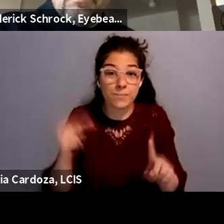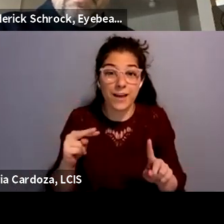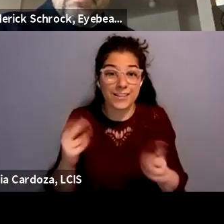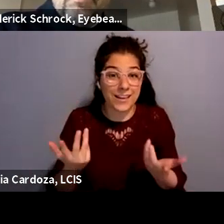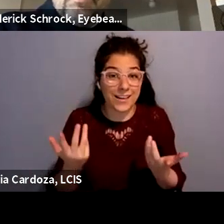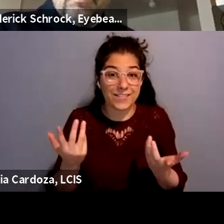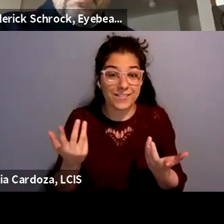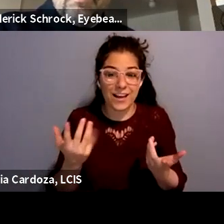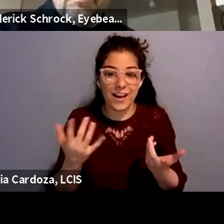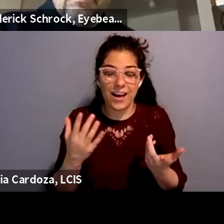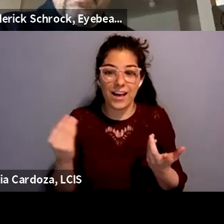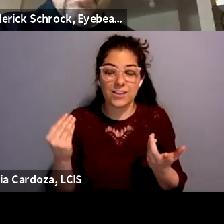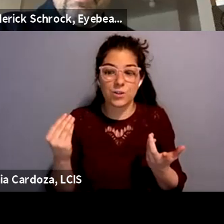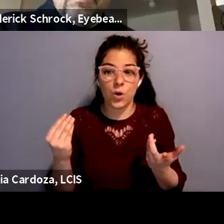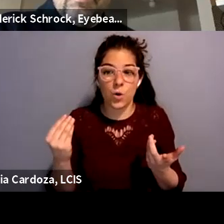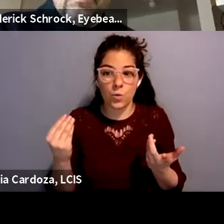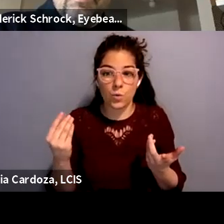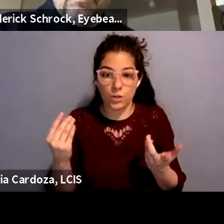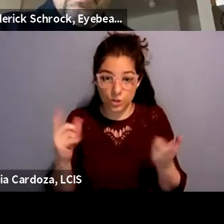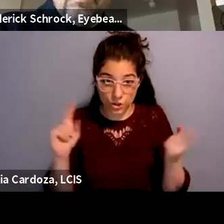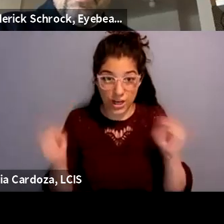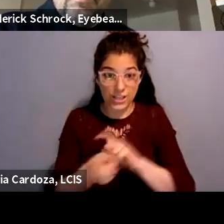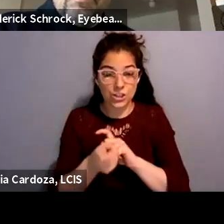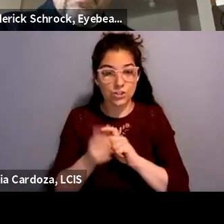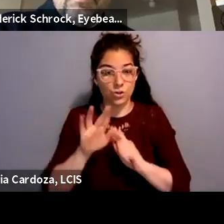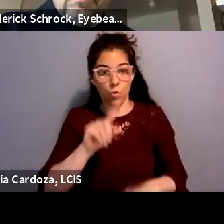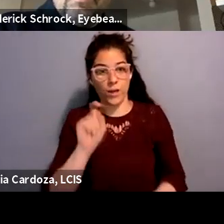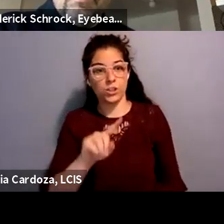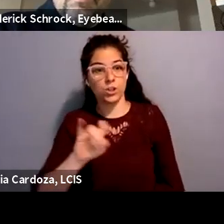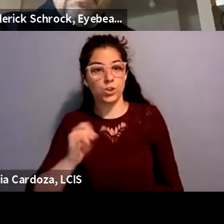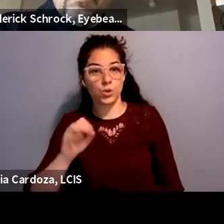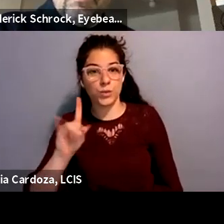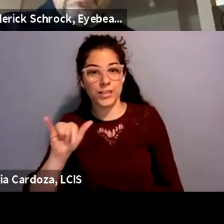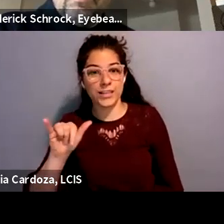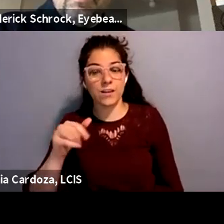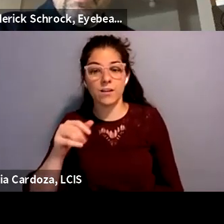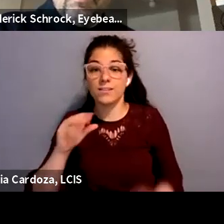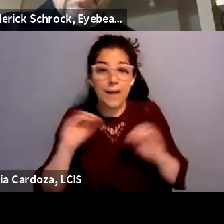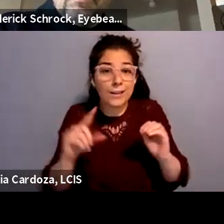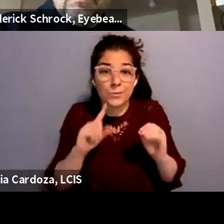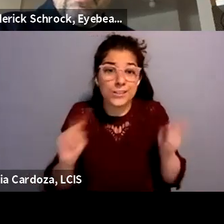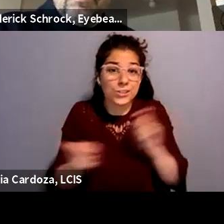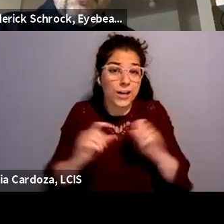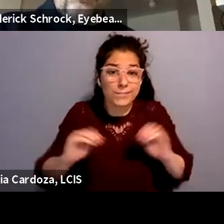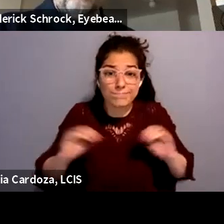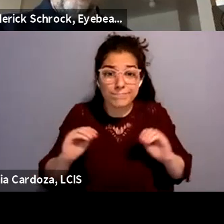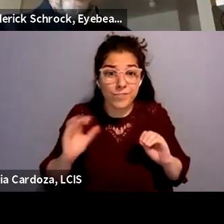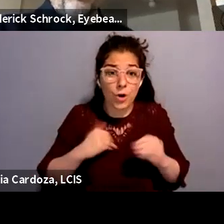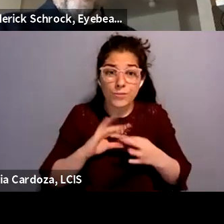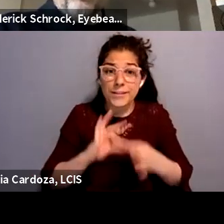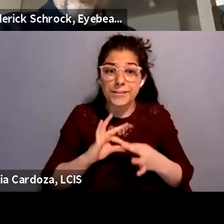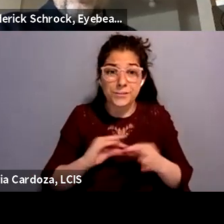so we've, you know, in terms of changes to your question, Judy, directly, nothing really changed for our